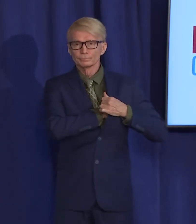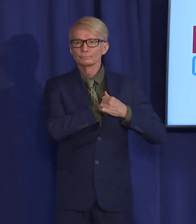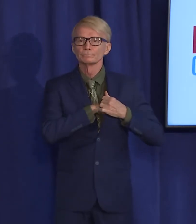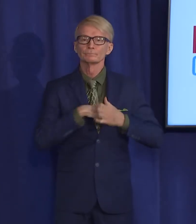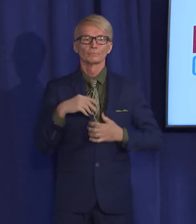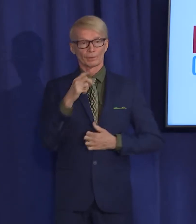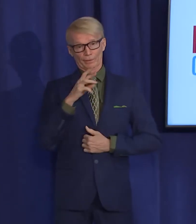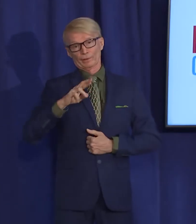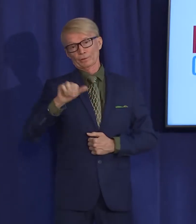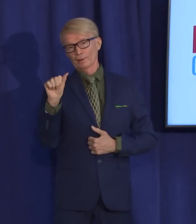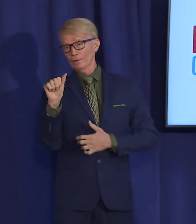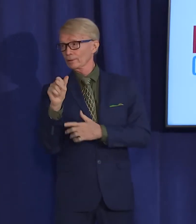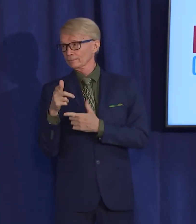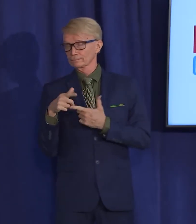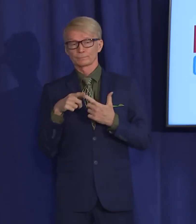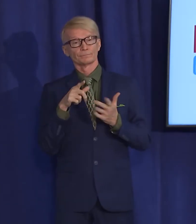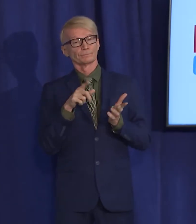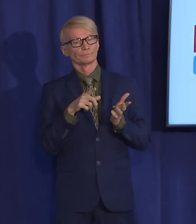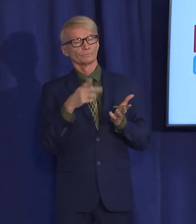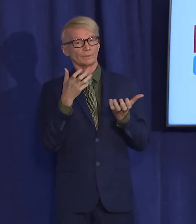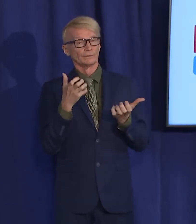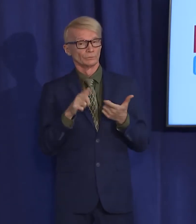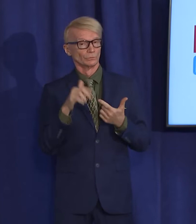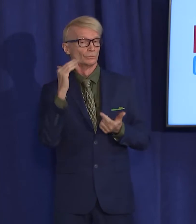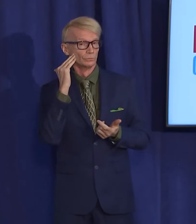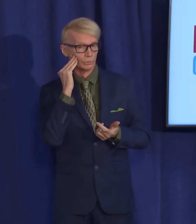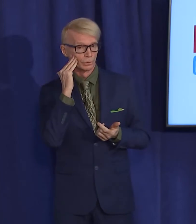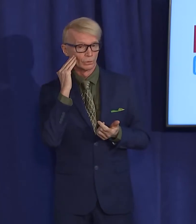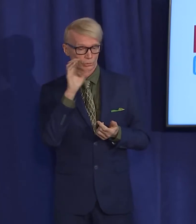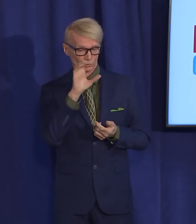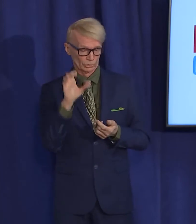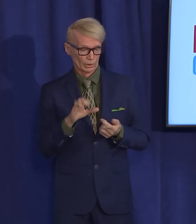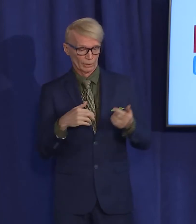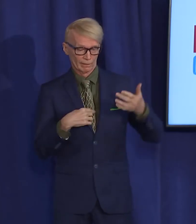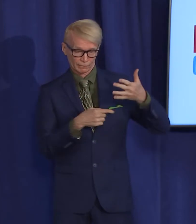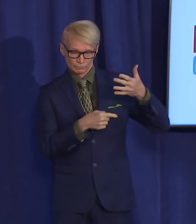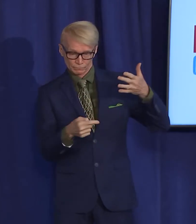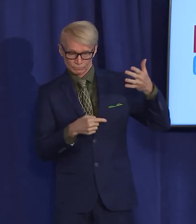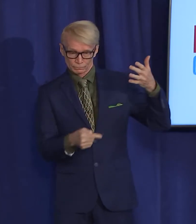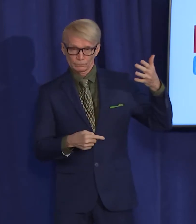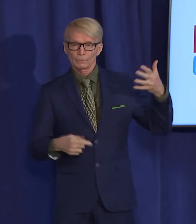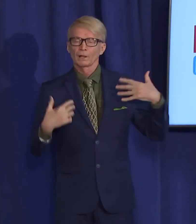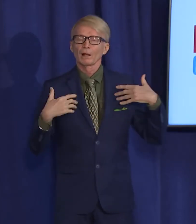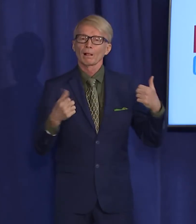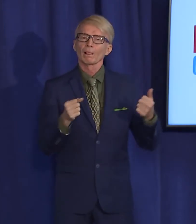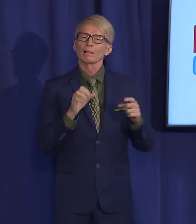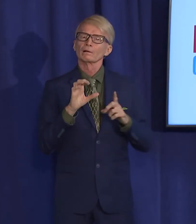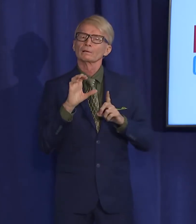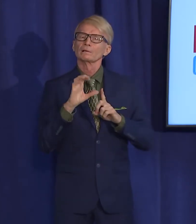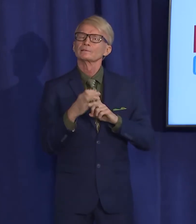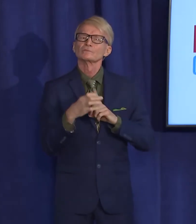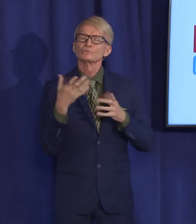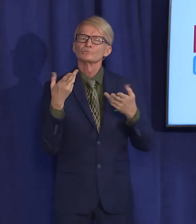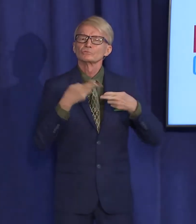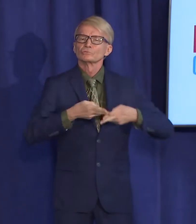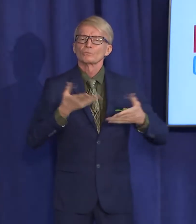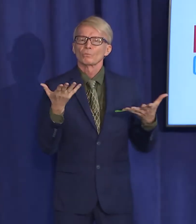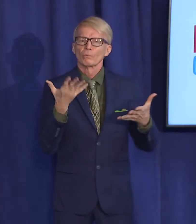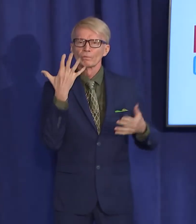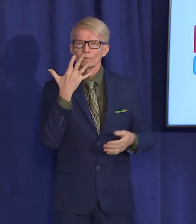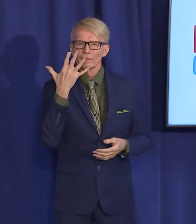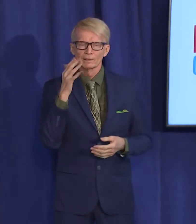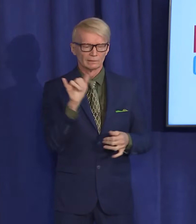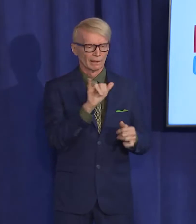Dr. A, Allison from the Tribune wants to know if Chicago's list of underlying health conditions for Phase 1C is basically the same